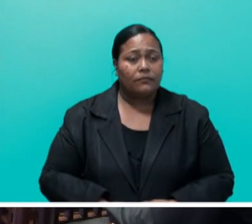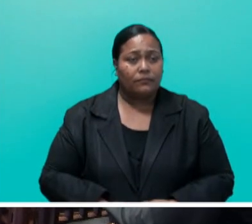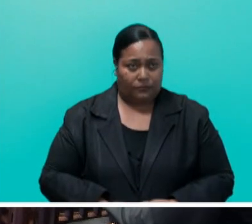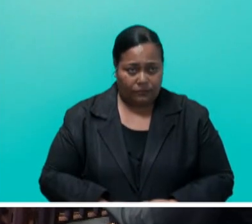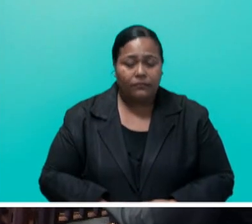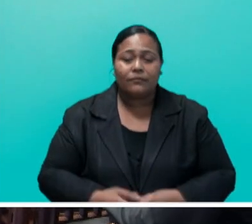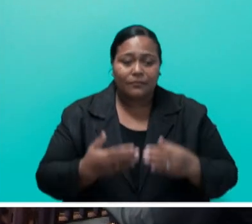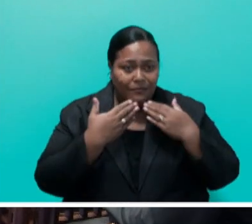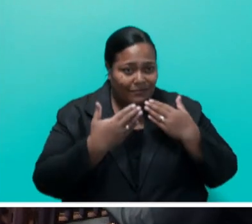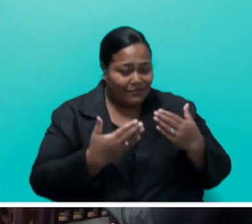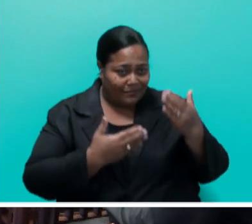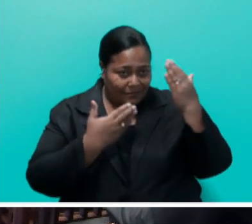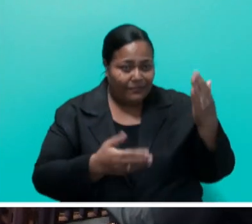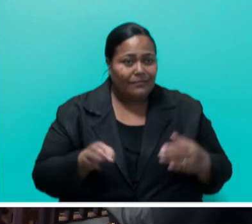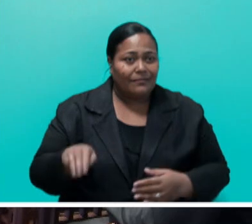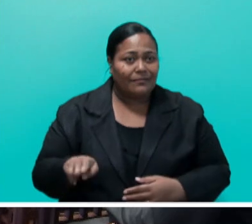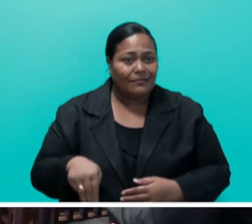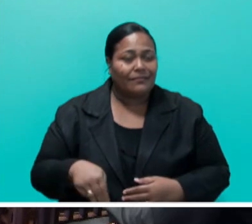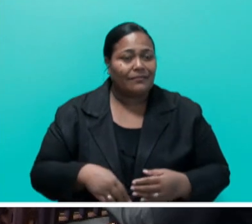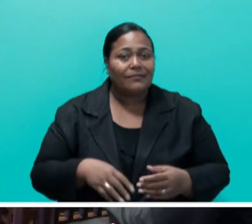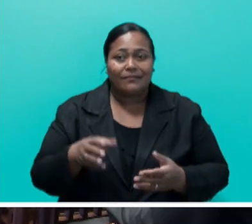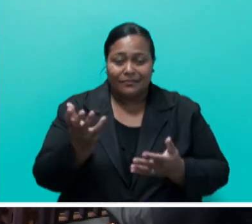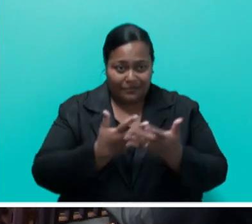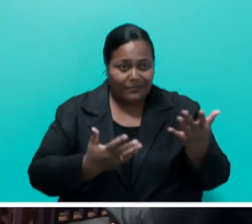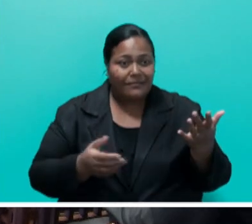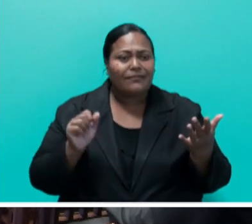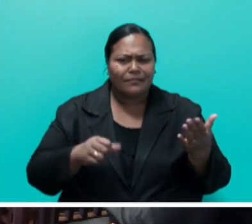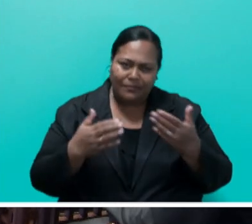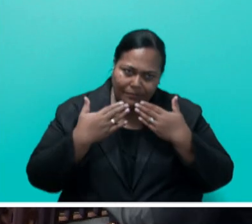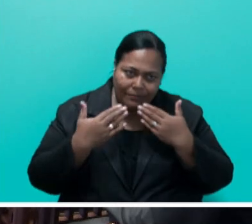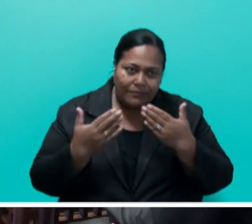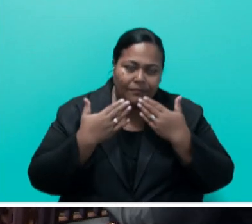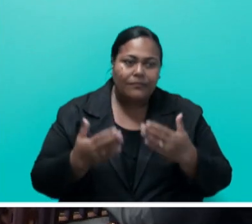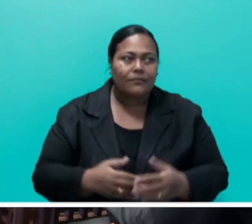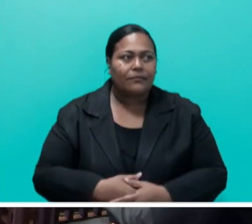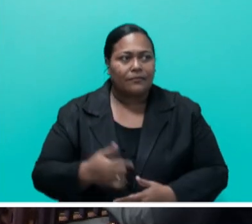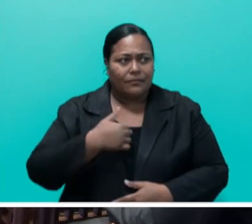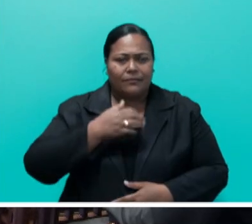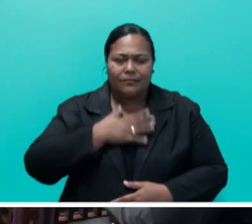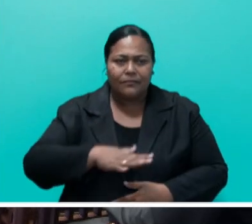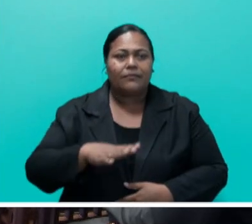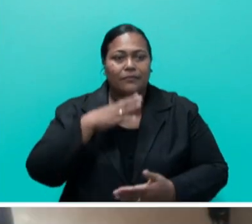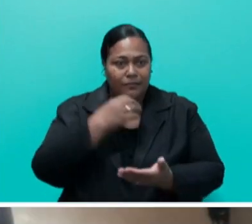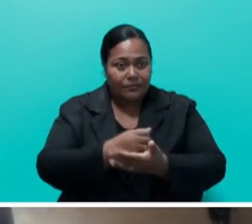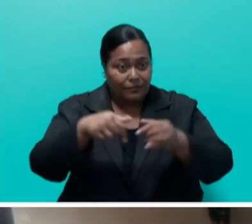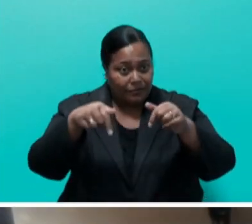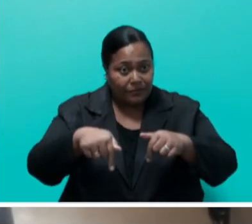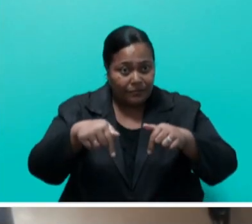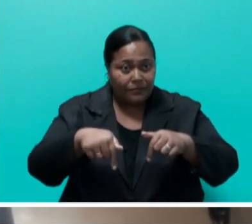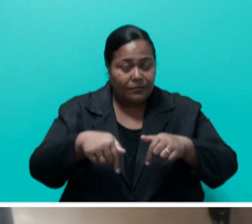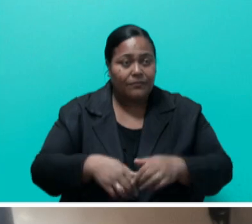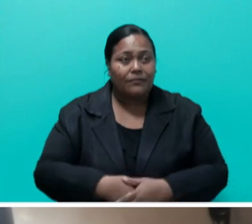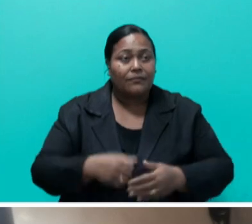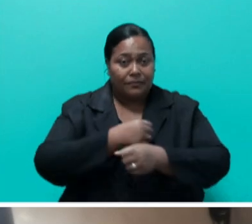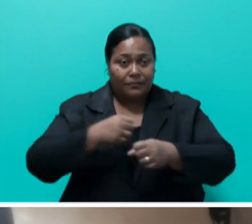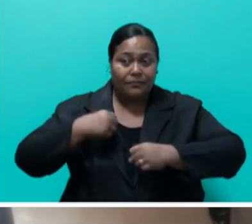Member for his statement, and that is acknowledged. I want to assure the House that our